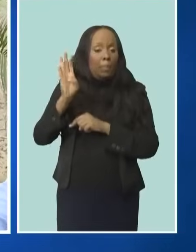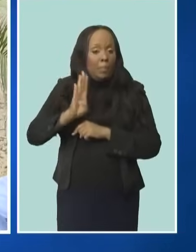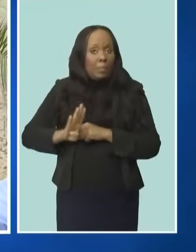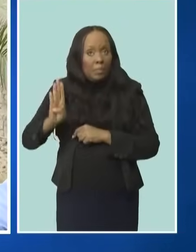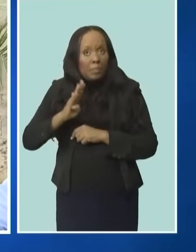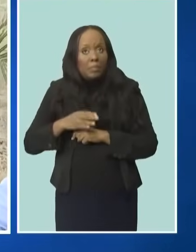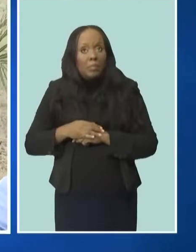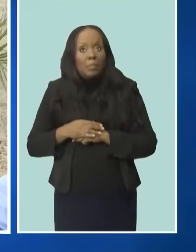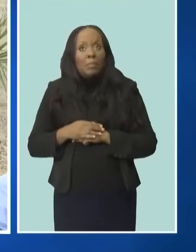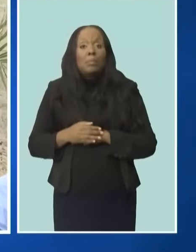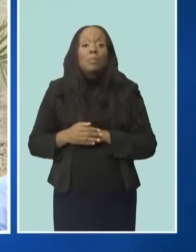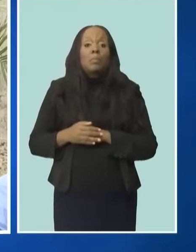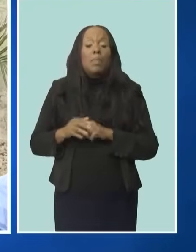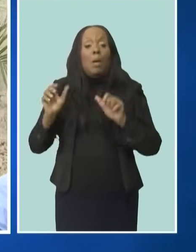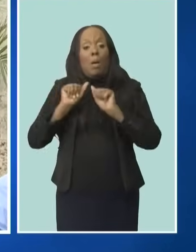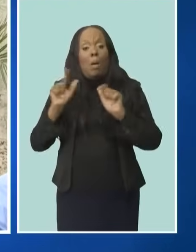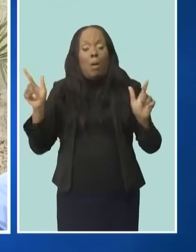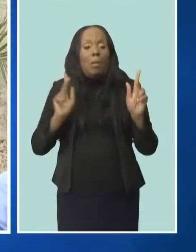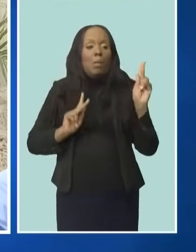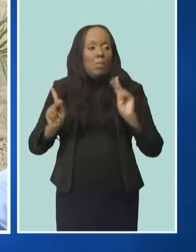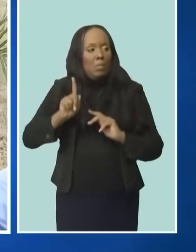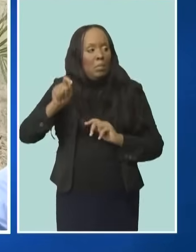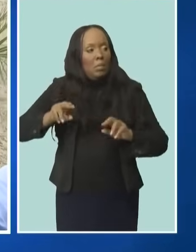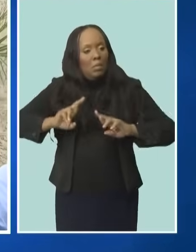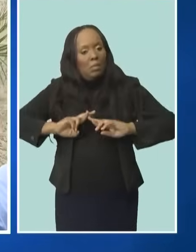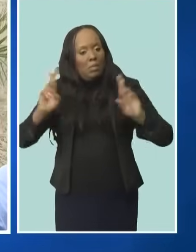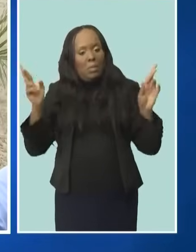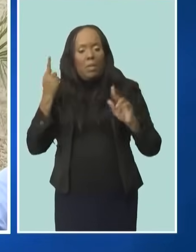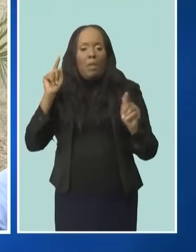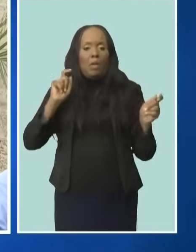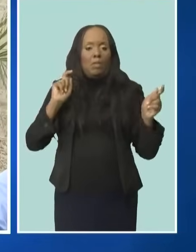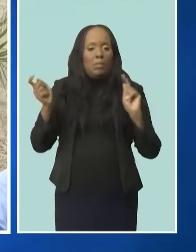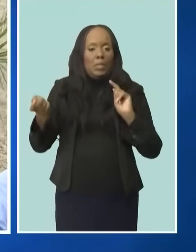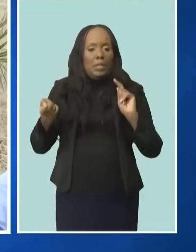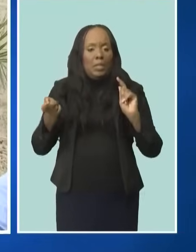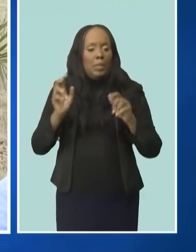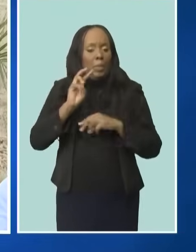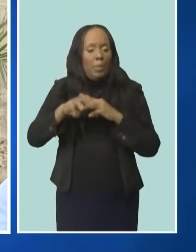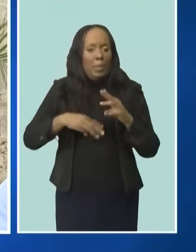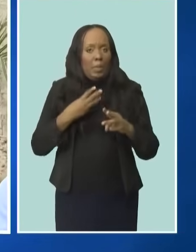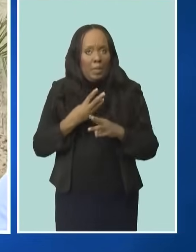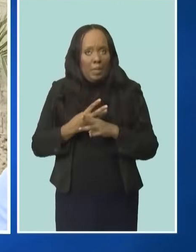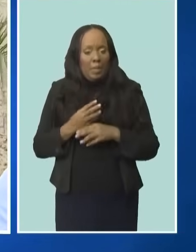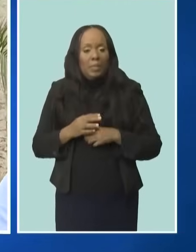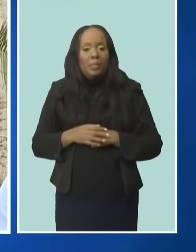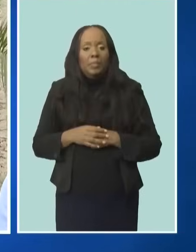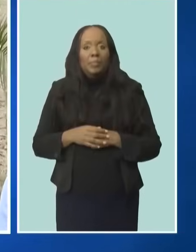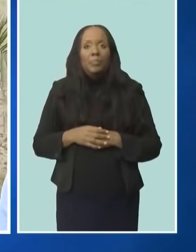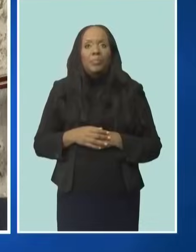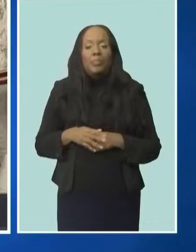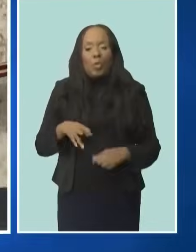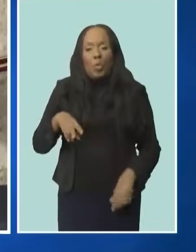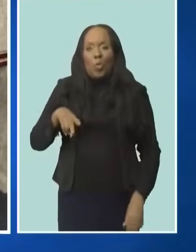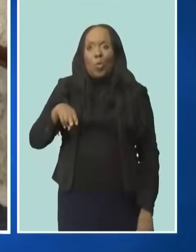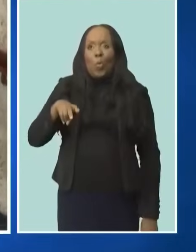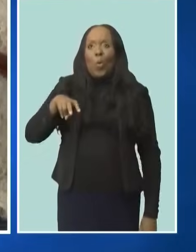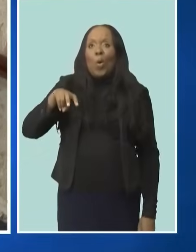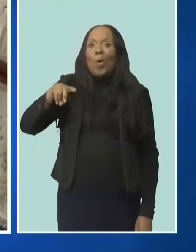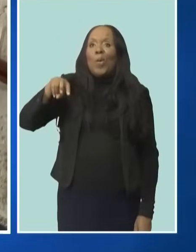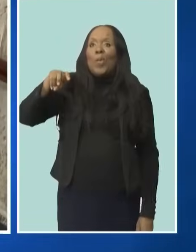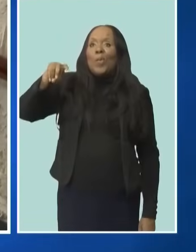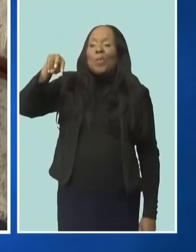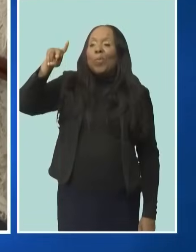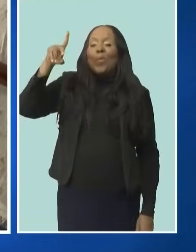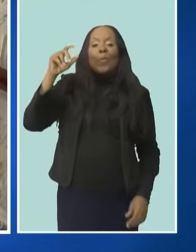requires all of us as citizens to be prepared for the ever-changing world. Minister Blackman walked the steps leading to the lower house in